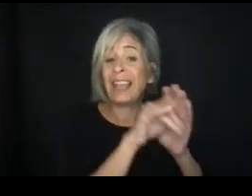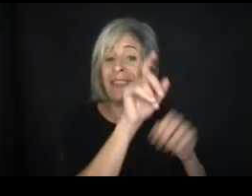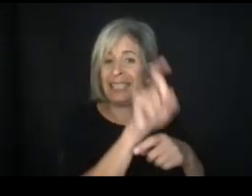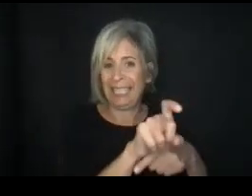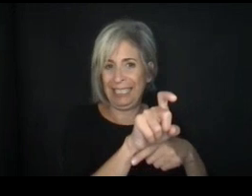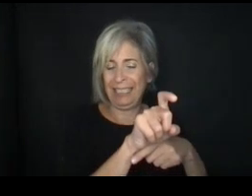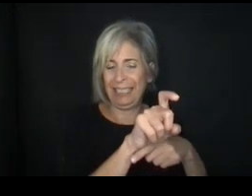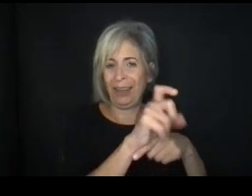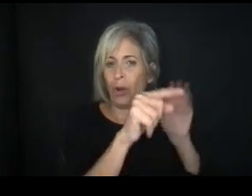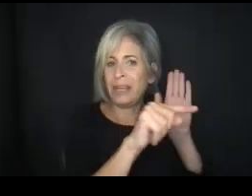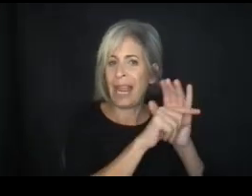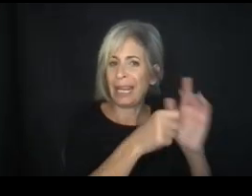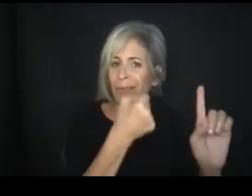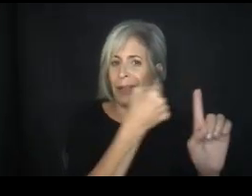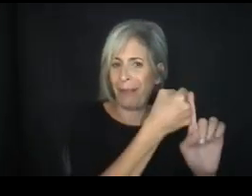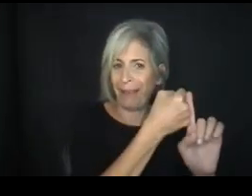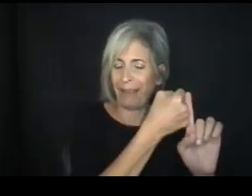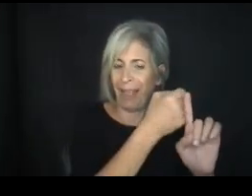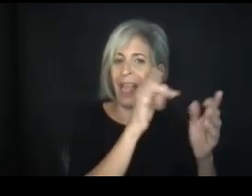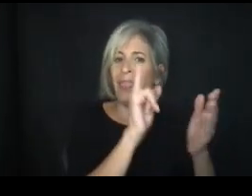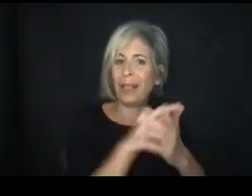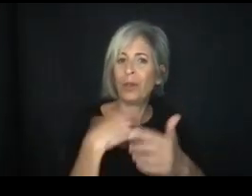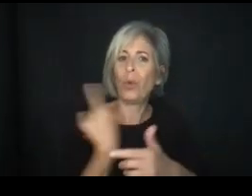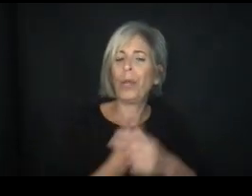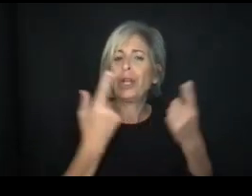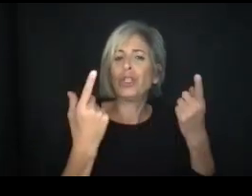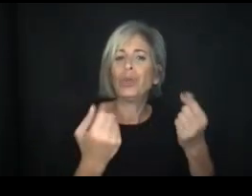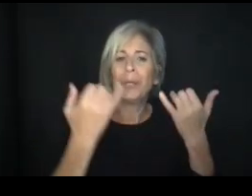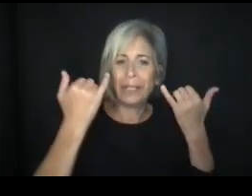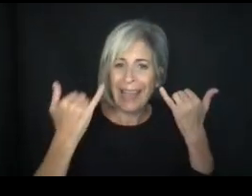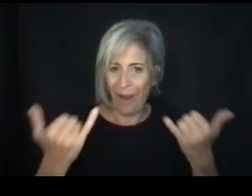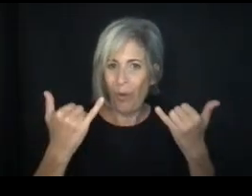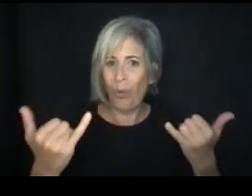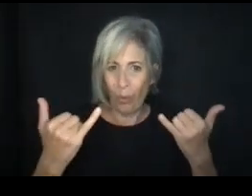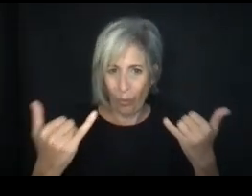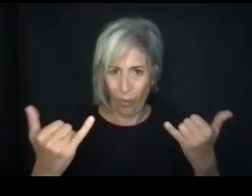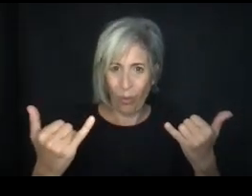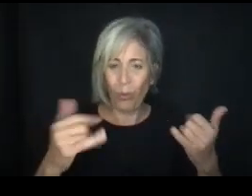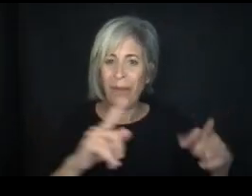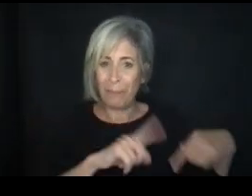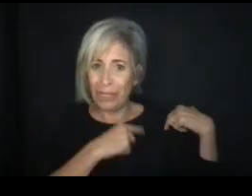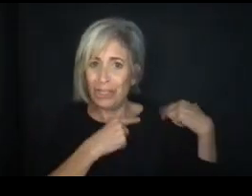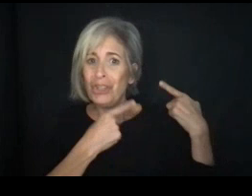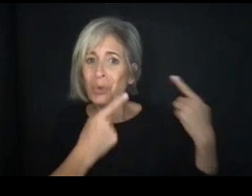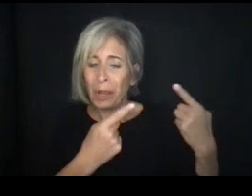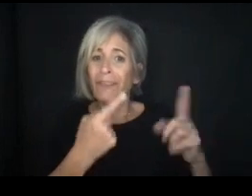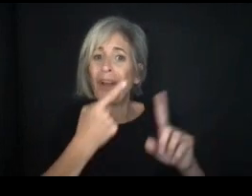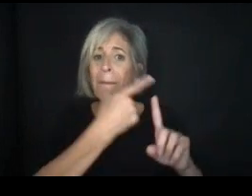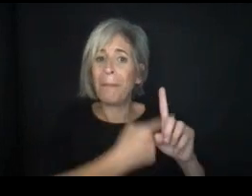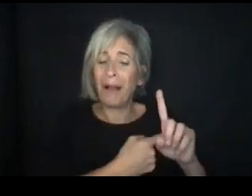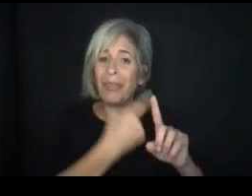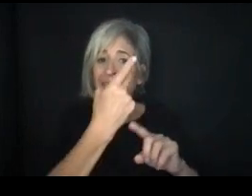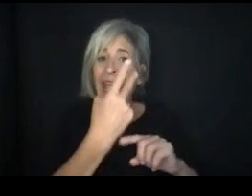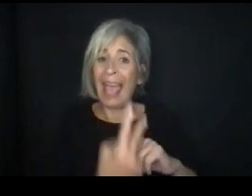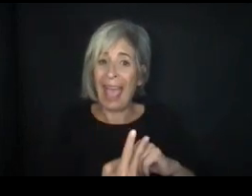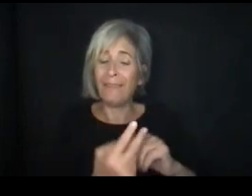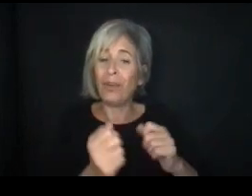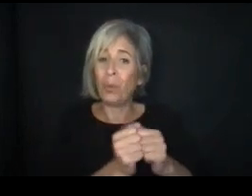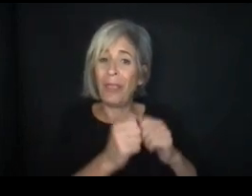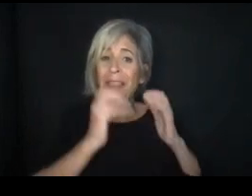or negative impact, and that's what we're doing right now. That's what we've been doing for the last month and a half with our